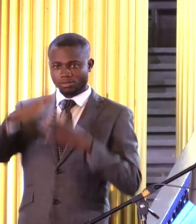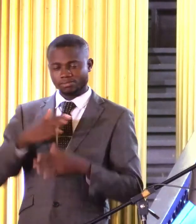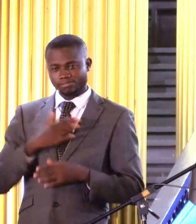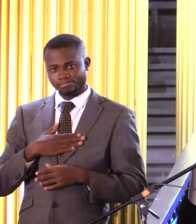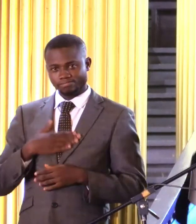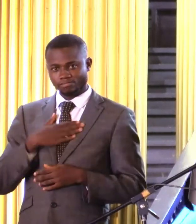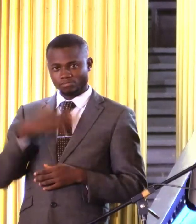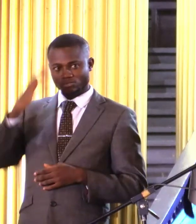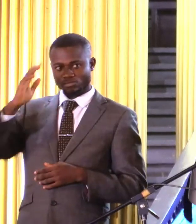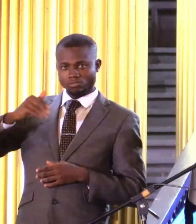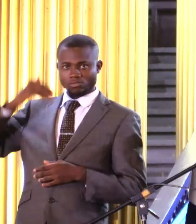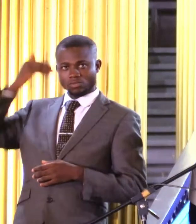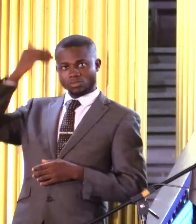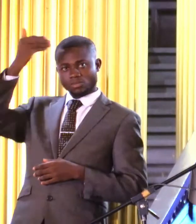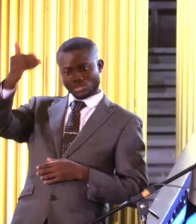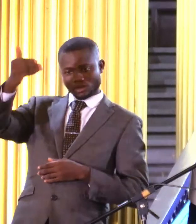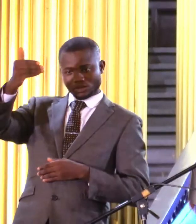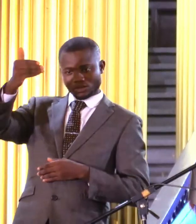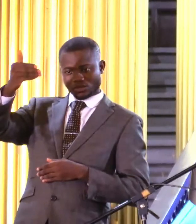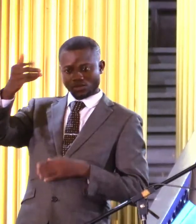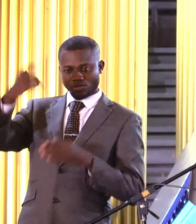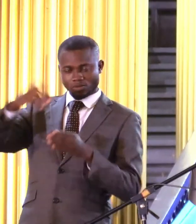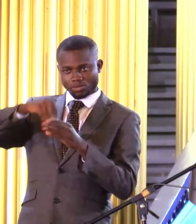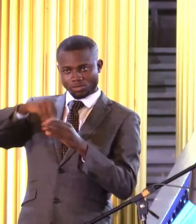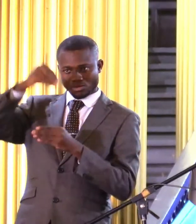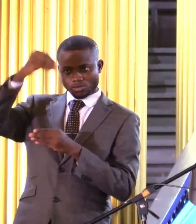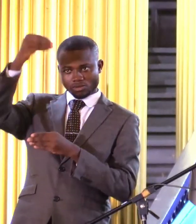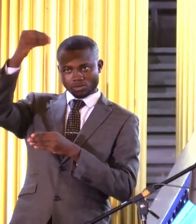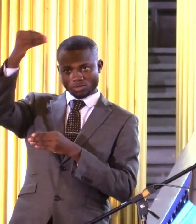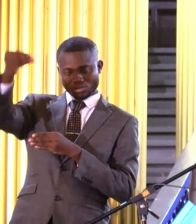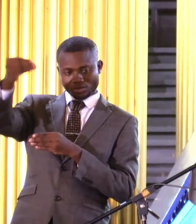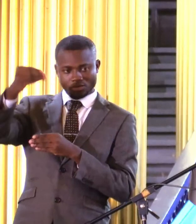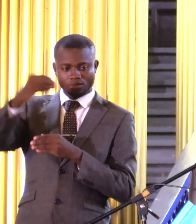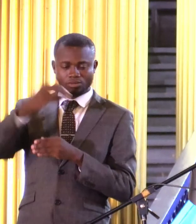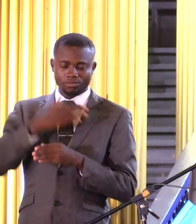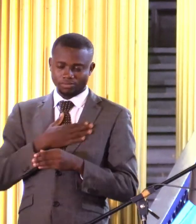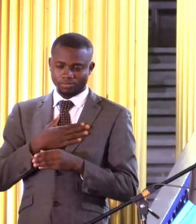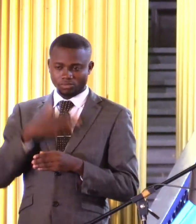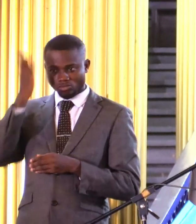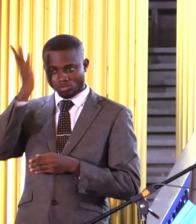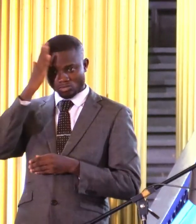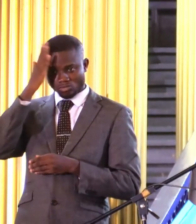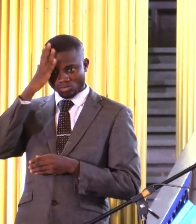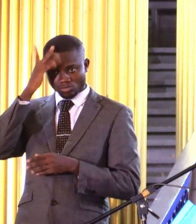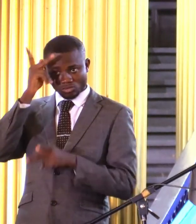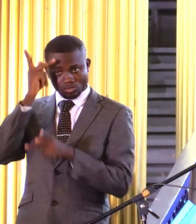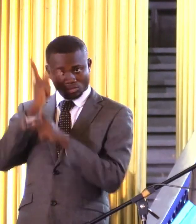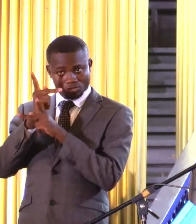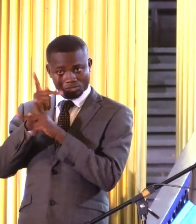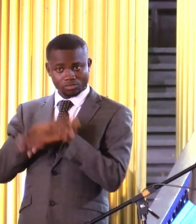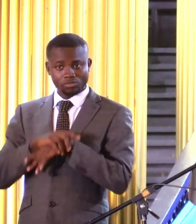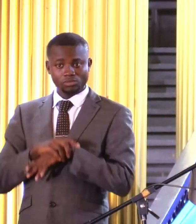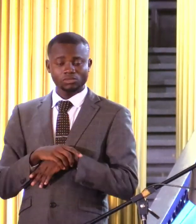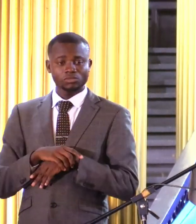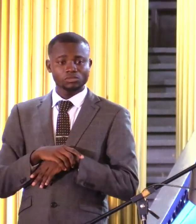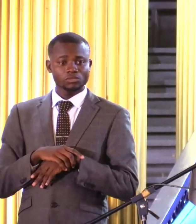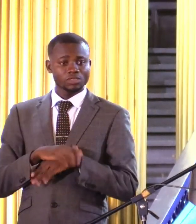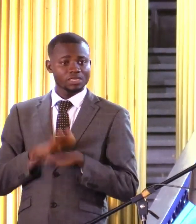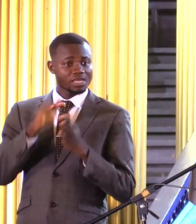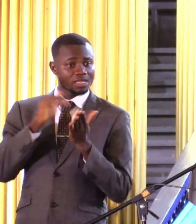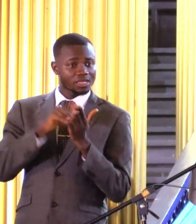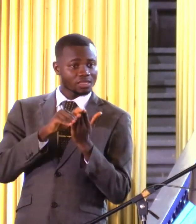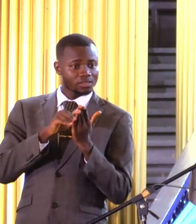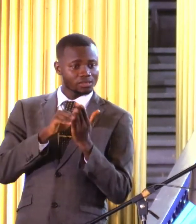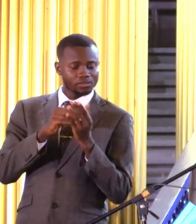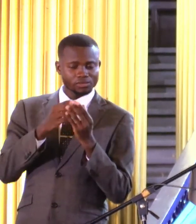your refreshments in the courtyard as you leave the building. So please kindly take note of that. We want to wish you